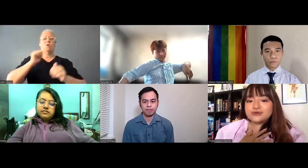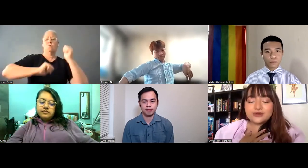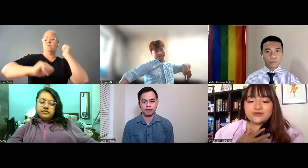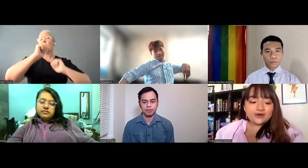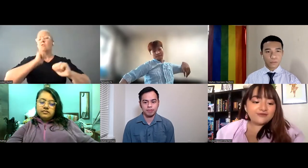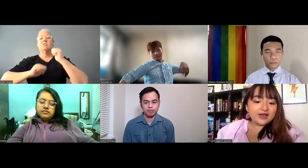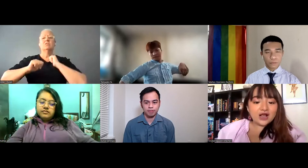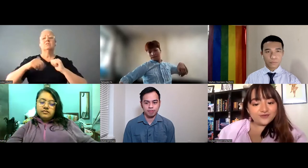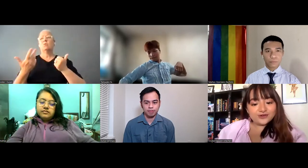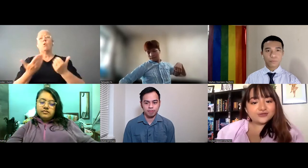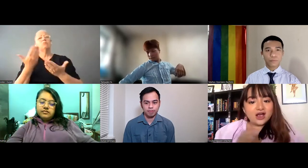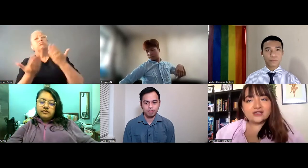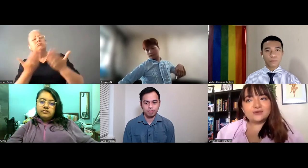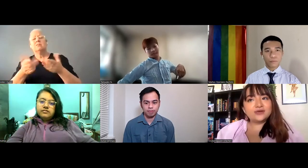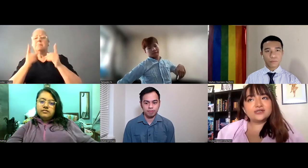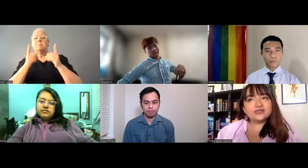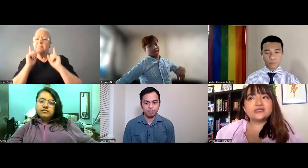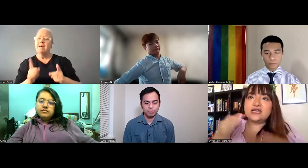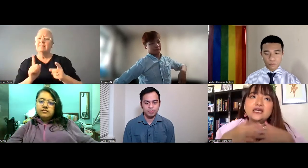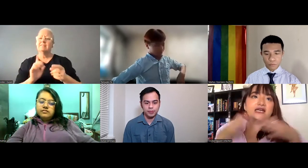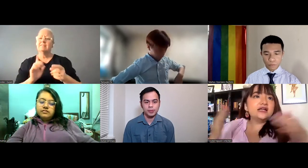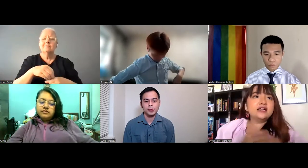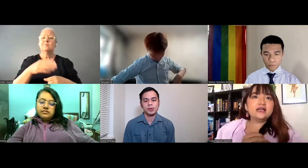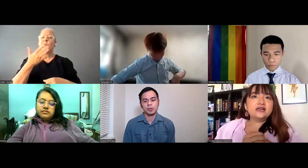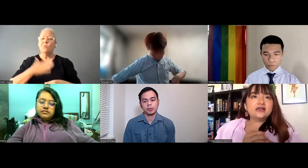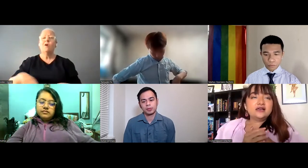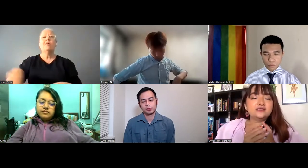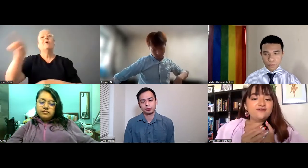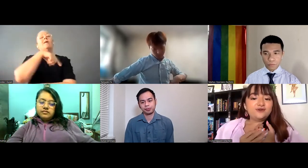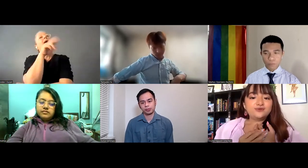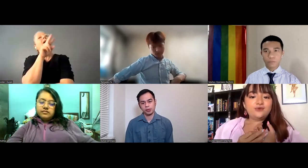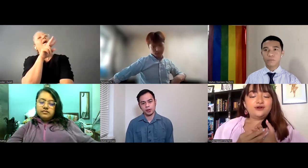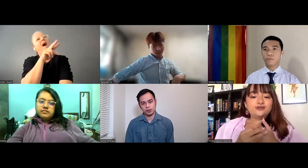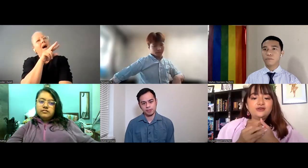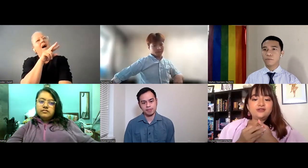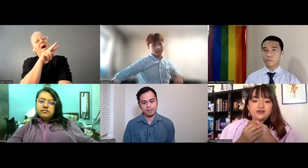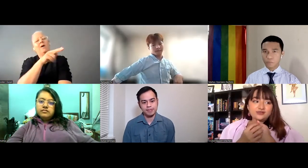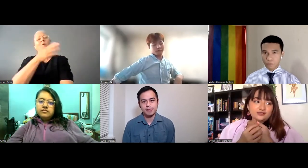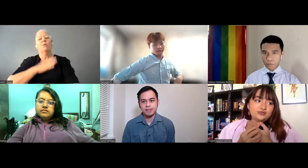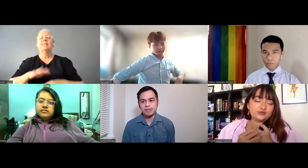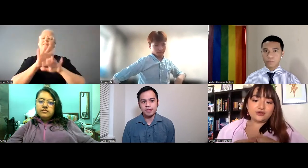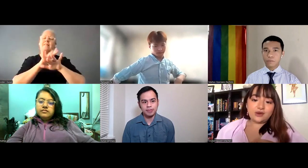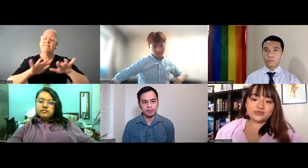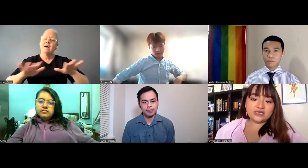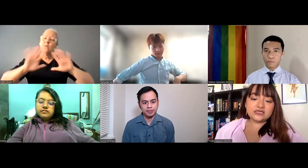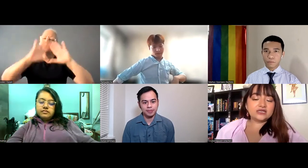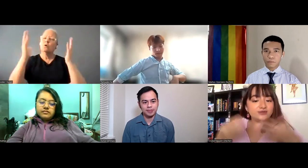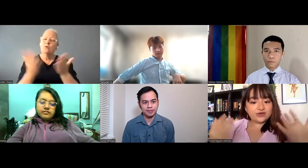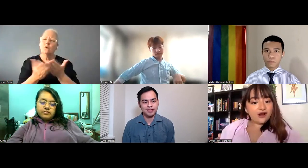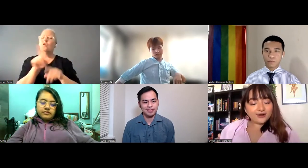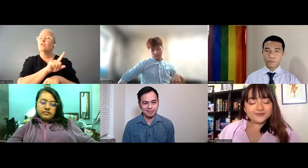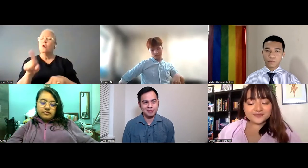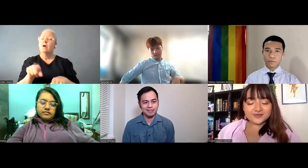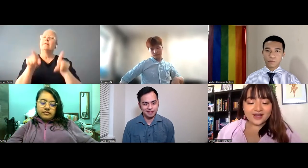to when we want to find comfort, right? And we want to see a diverse world that is truly represented as